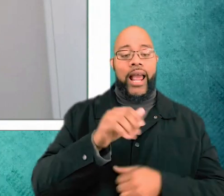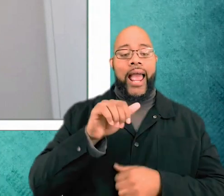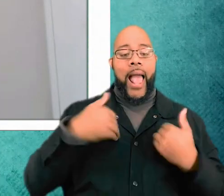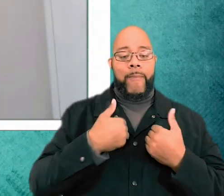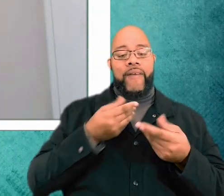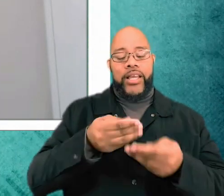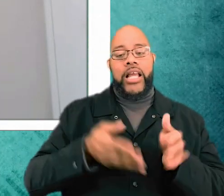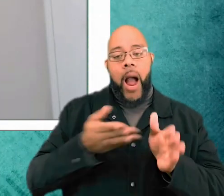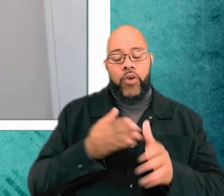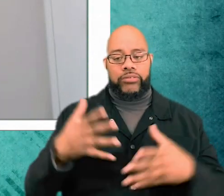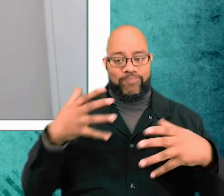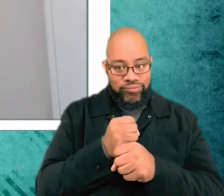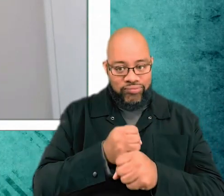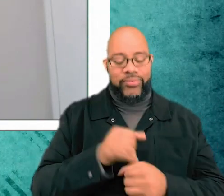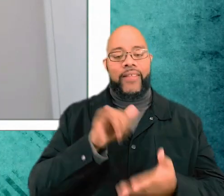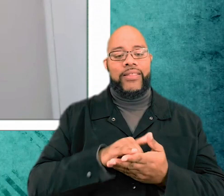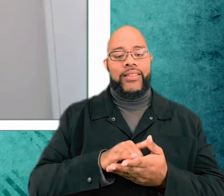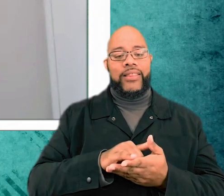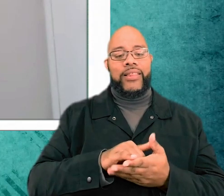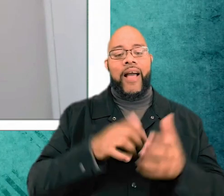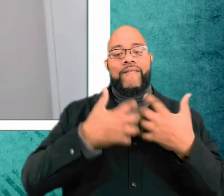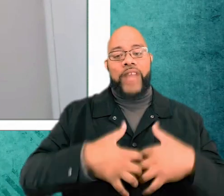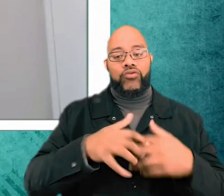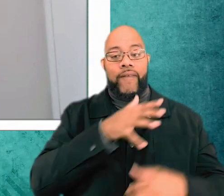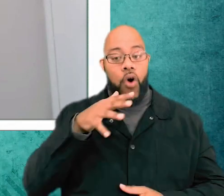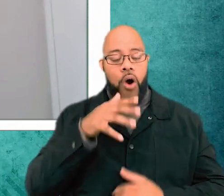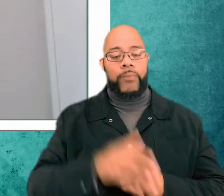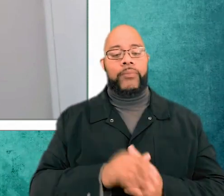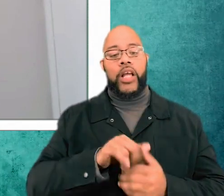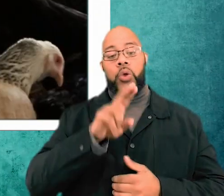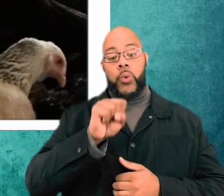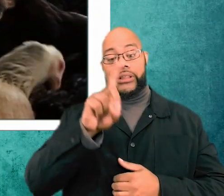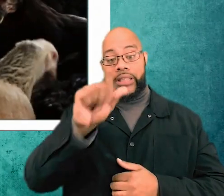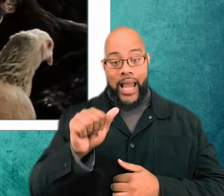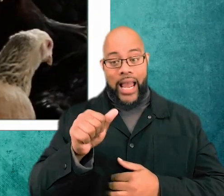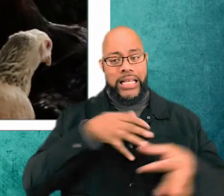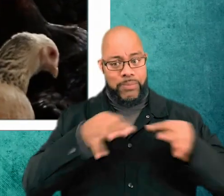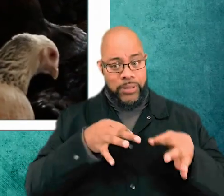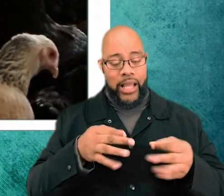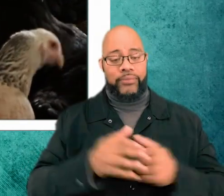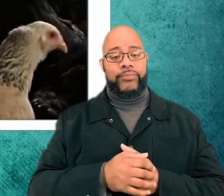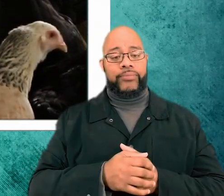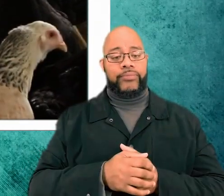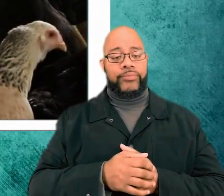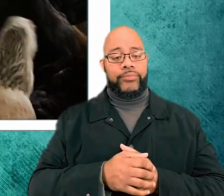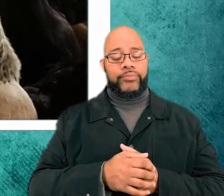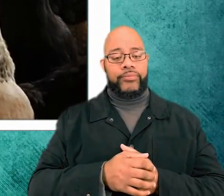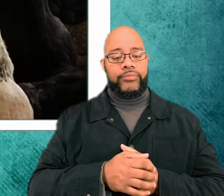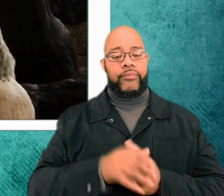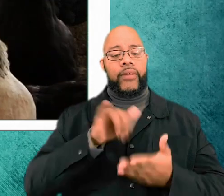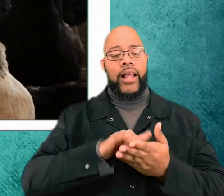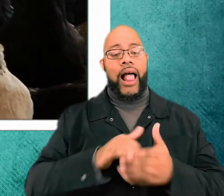feeding operations, are also known as factory farms, are defined by the United States Department of Agriculture, or the USDA,